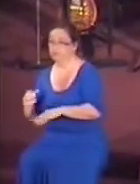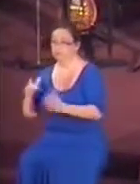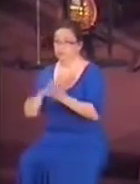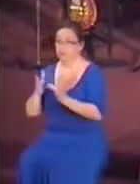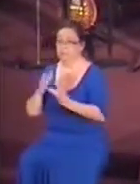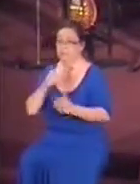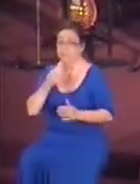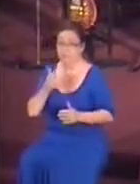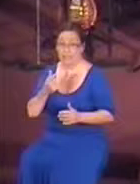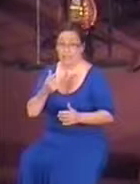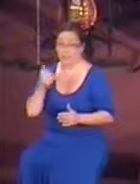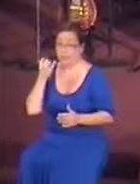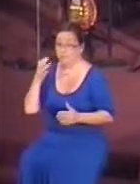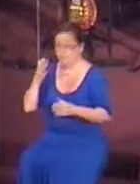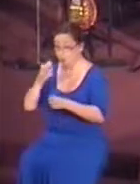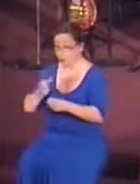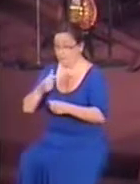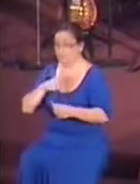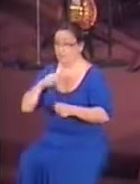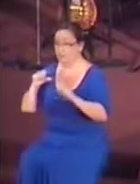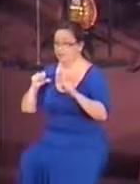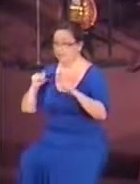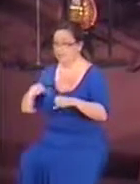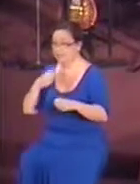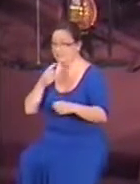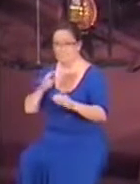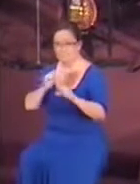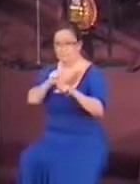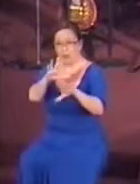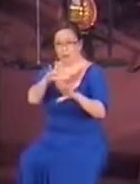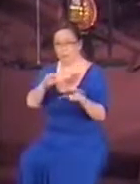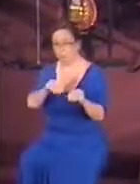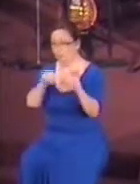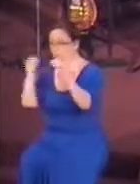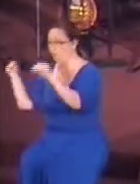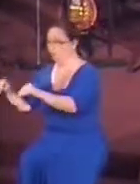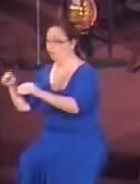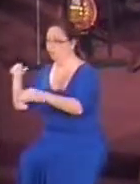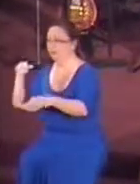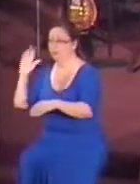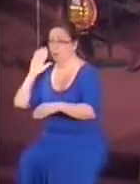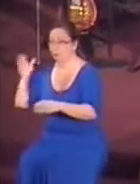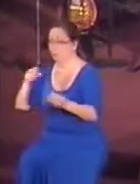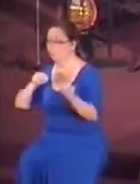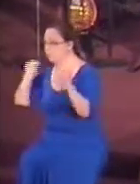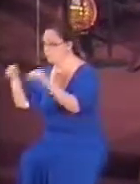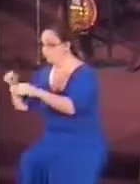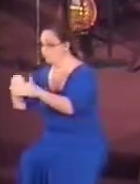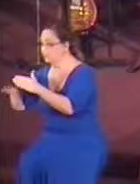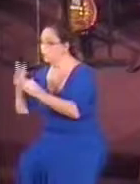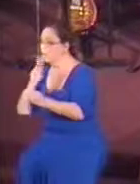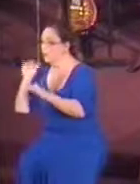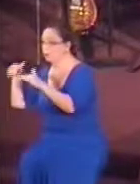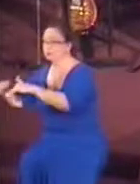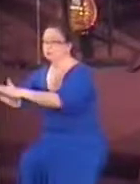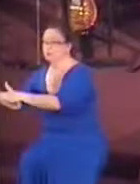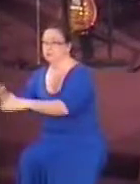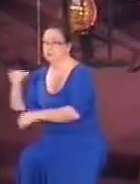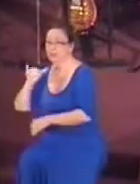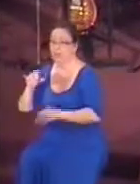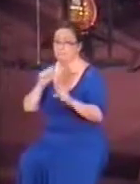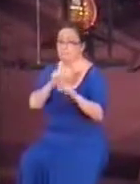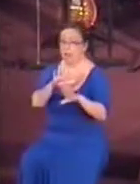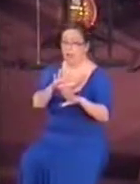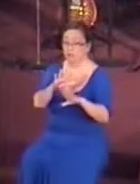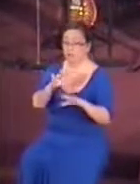if you have faith, you can say to that mountain, move, and it will go into the sea. And so this mountain serves as this image of